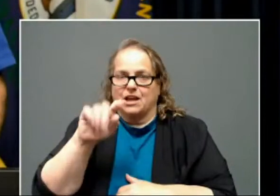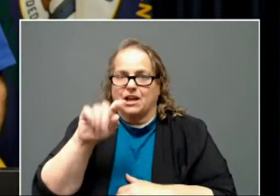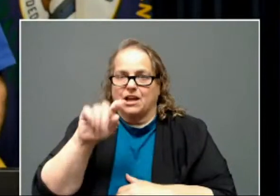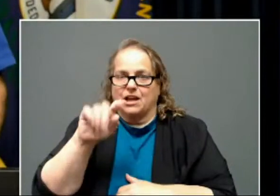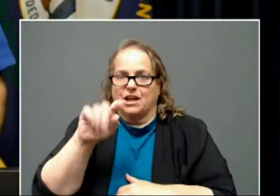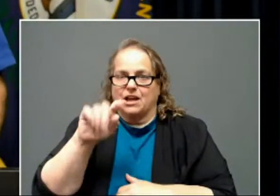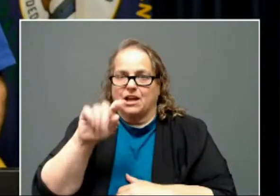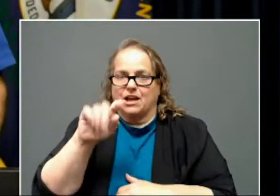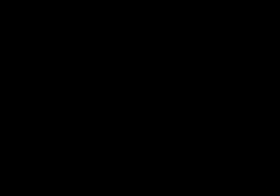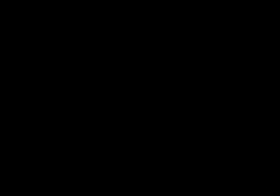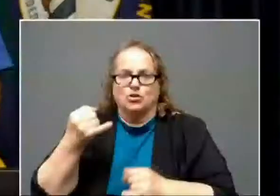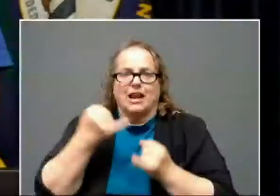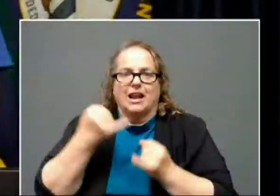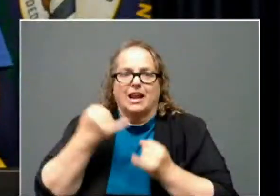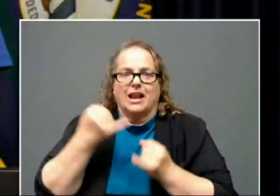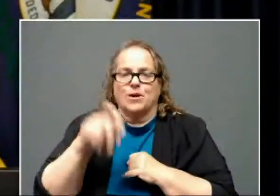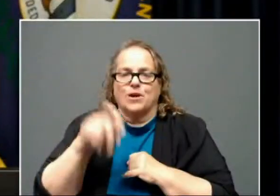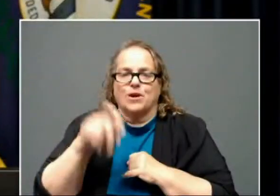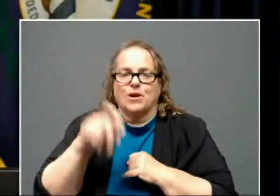last question, Debbie.